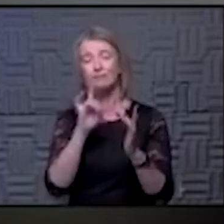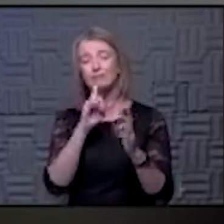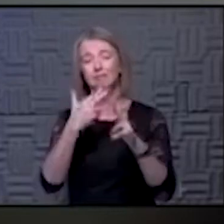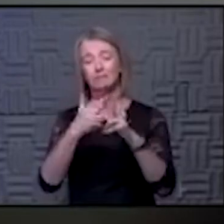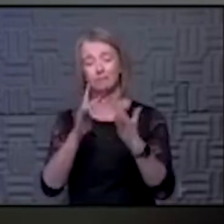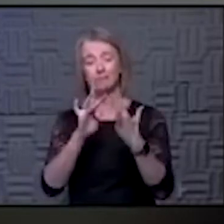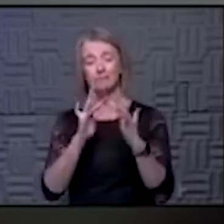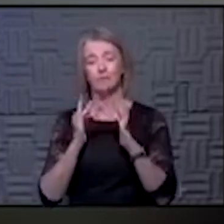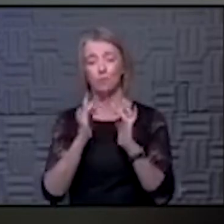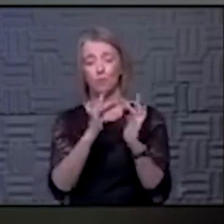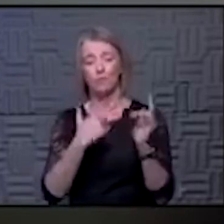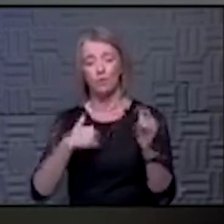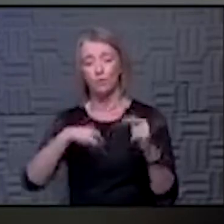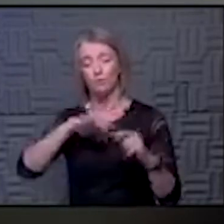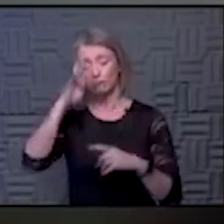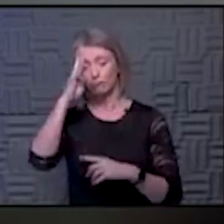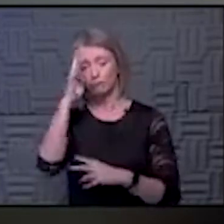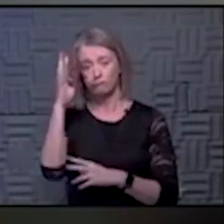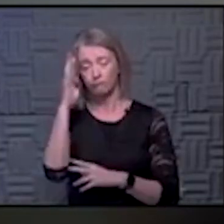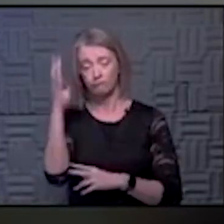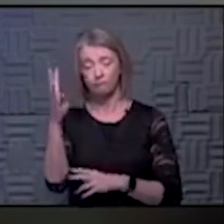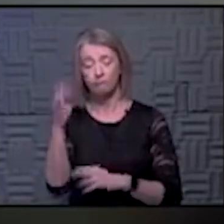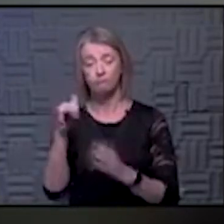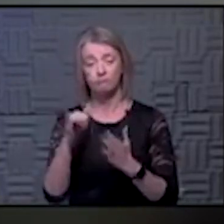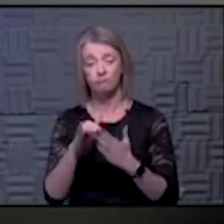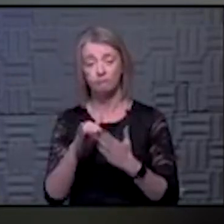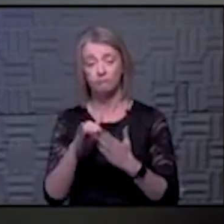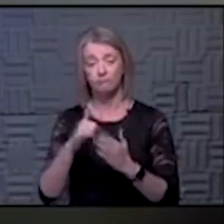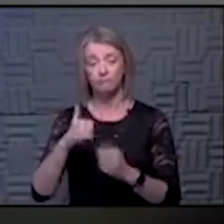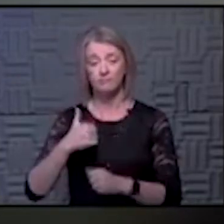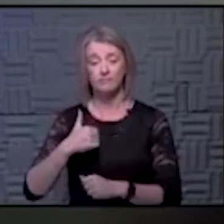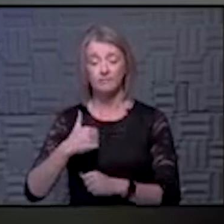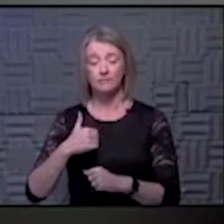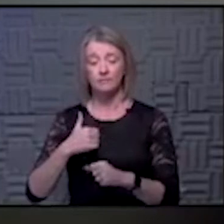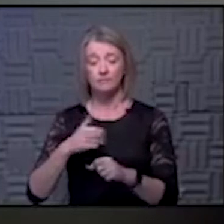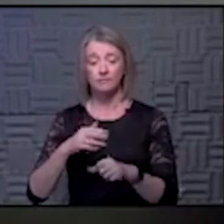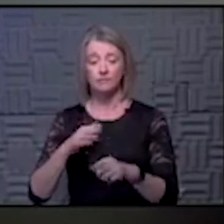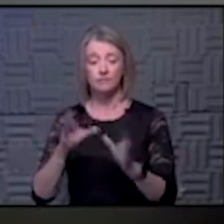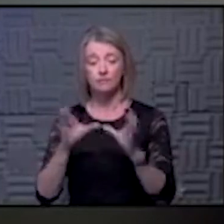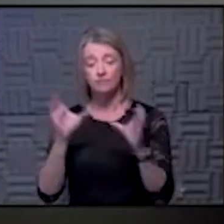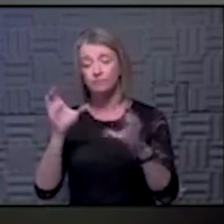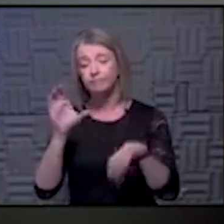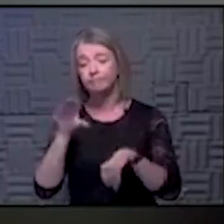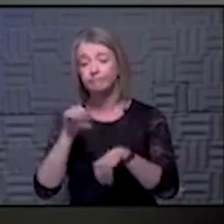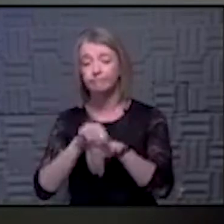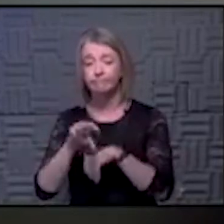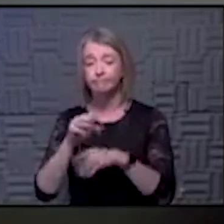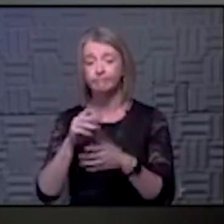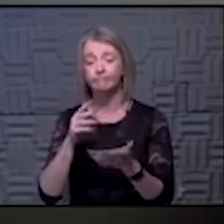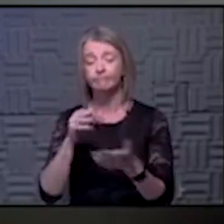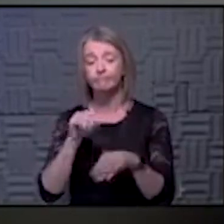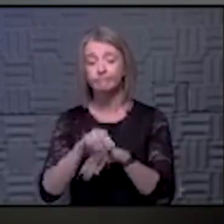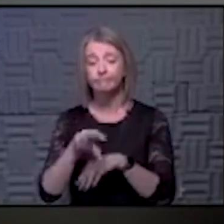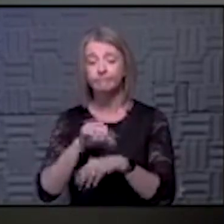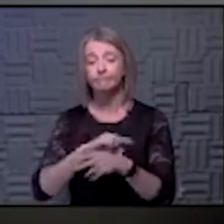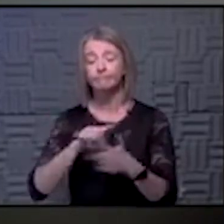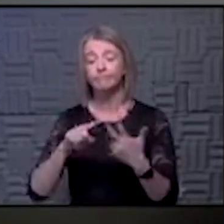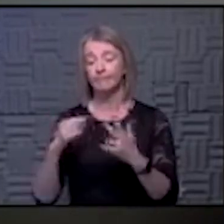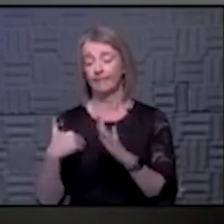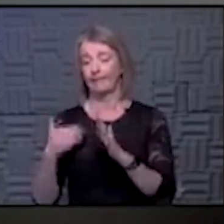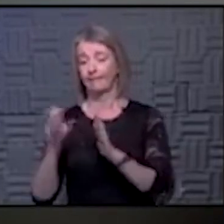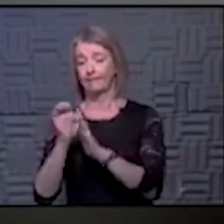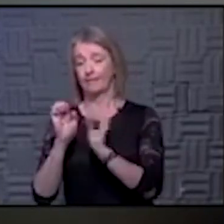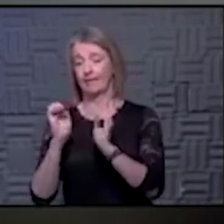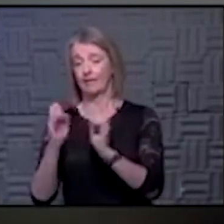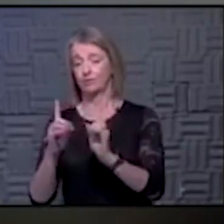we've created that is vetted clinicians that have the experience and the education to properly support